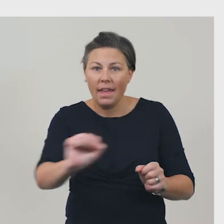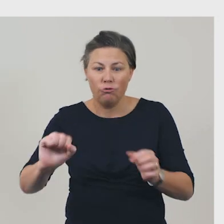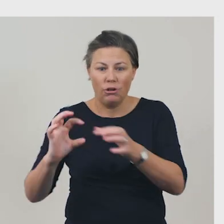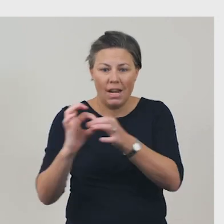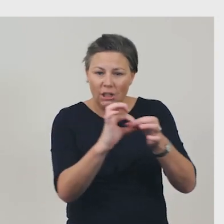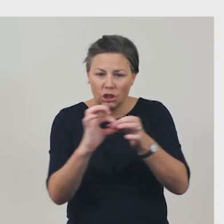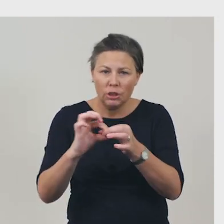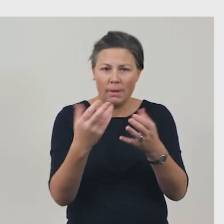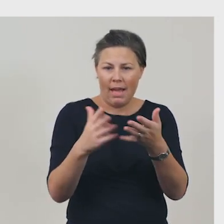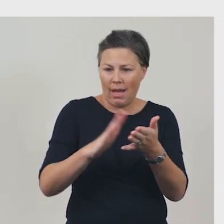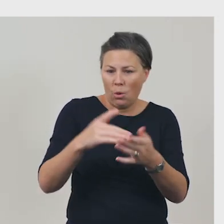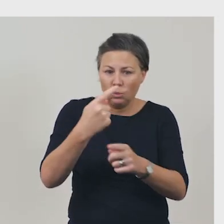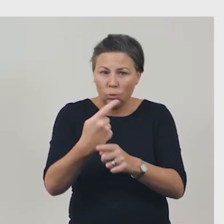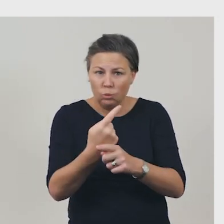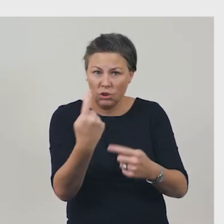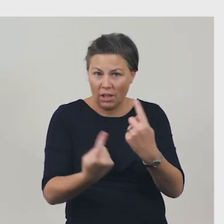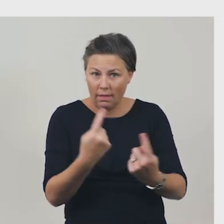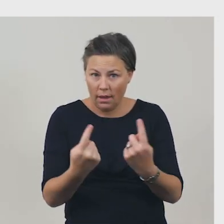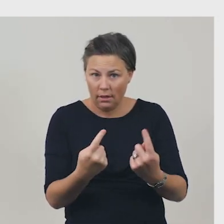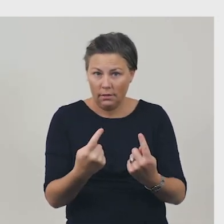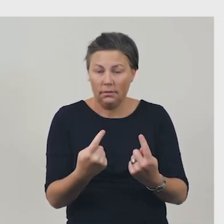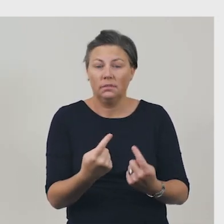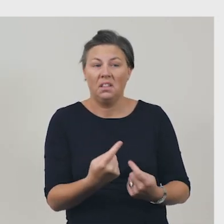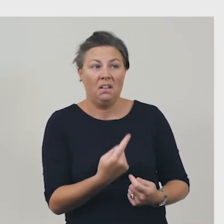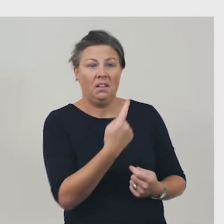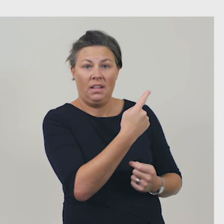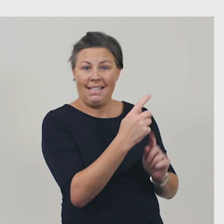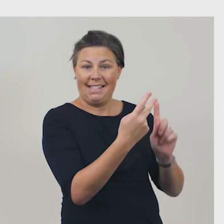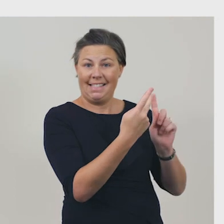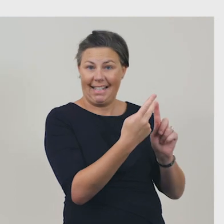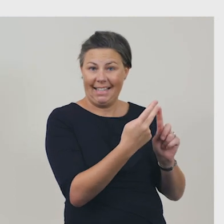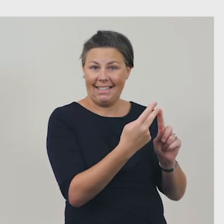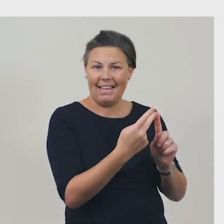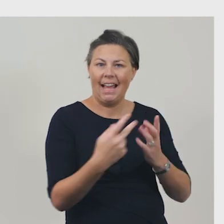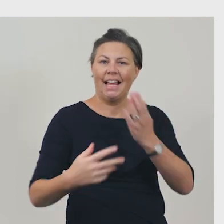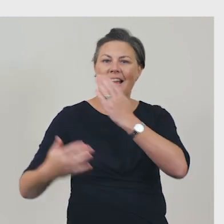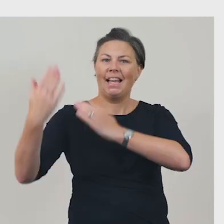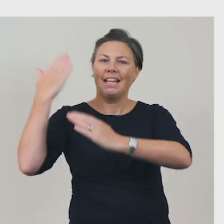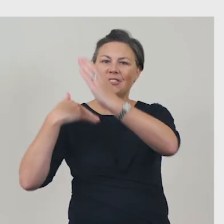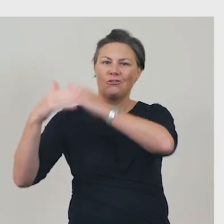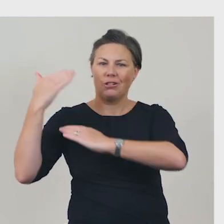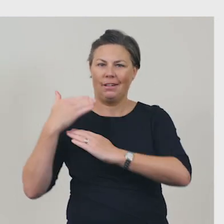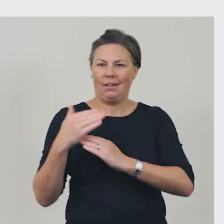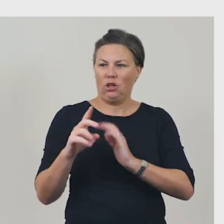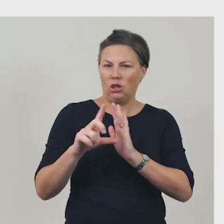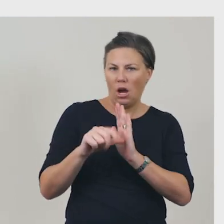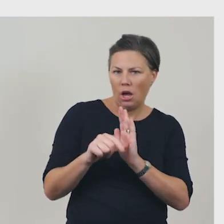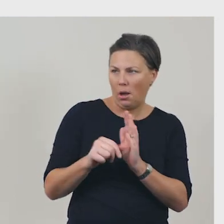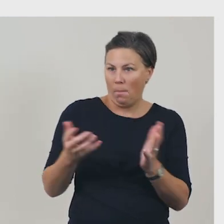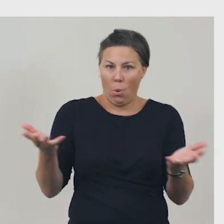them. The historical context is the time and place in which the text is